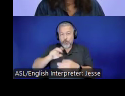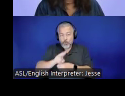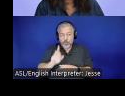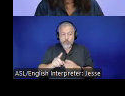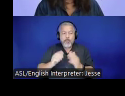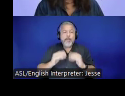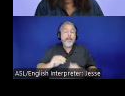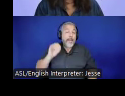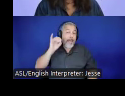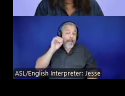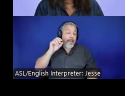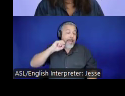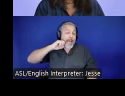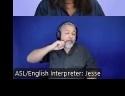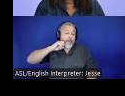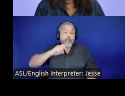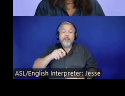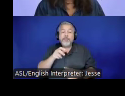our Mac and iPhone users,